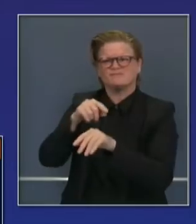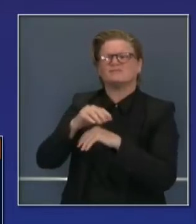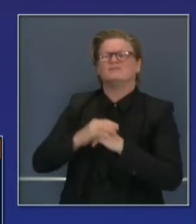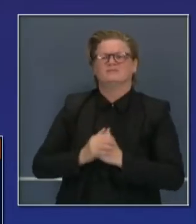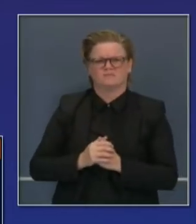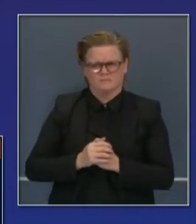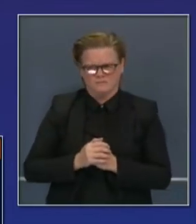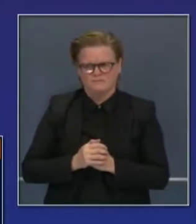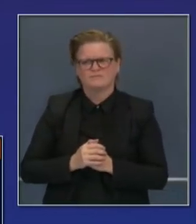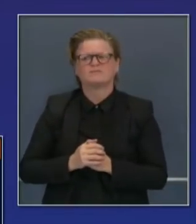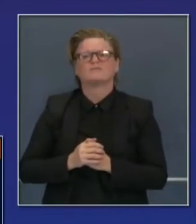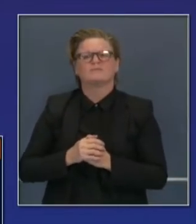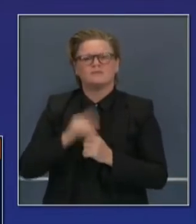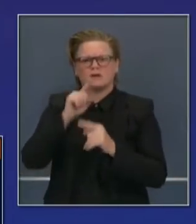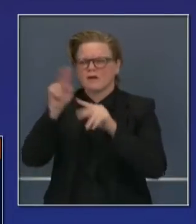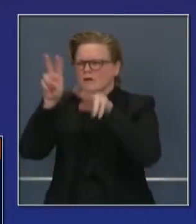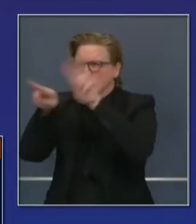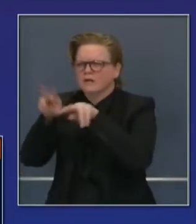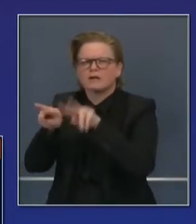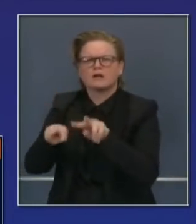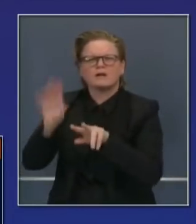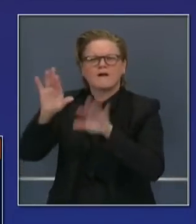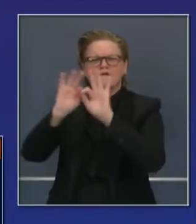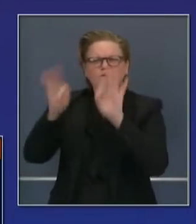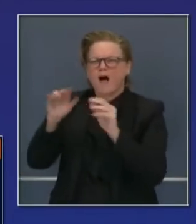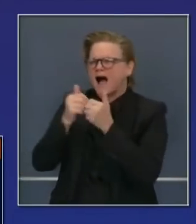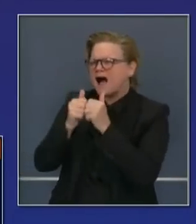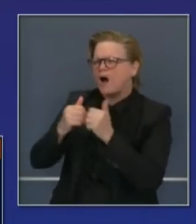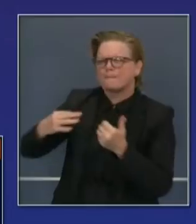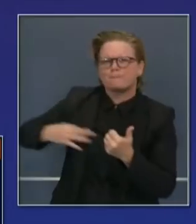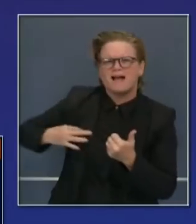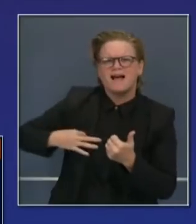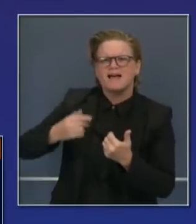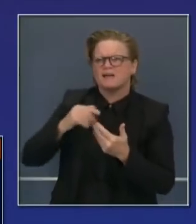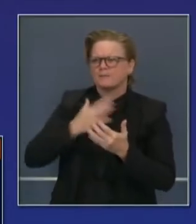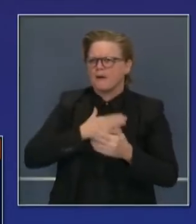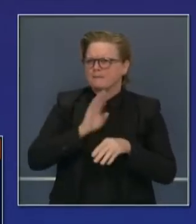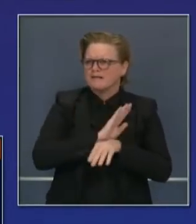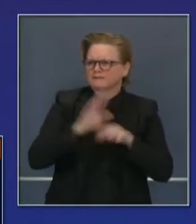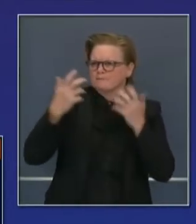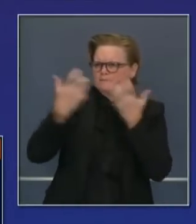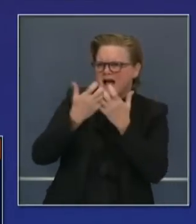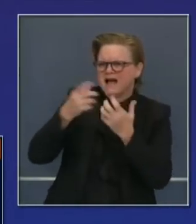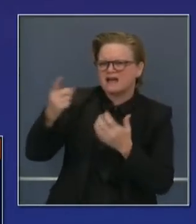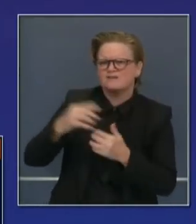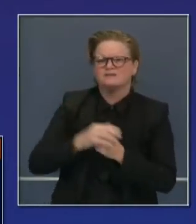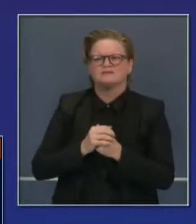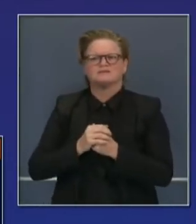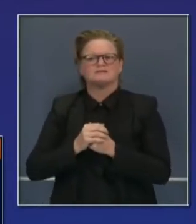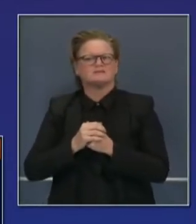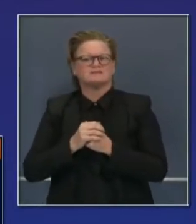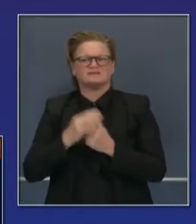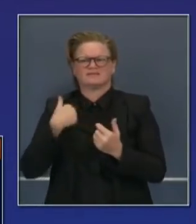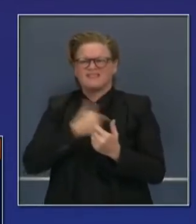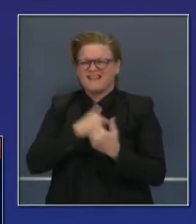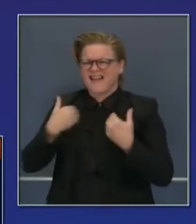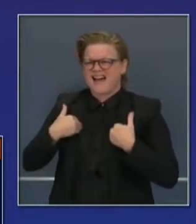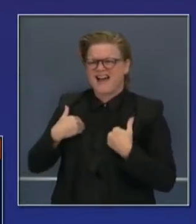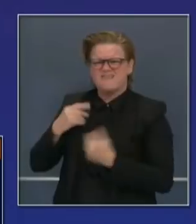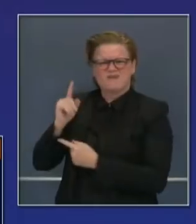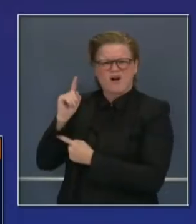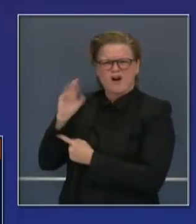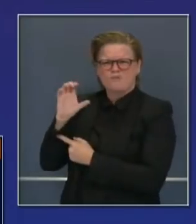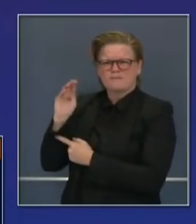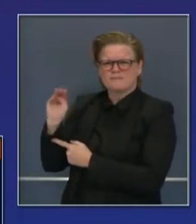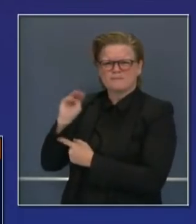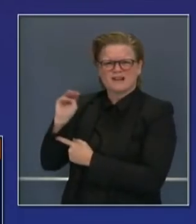covid19.ca.gov website to learn more about how they can take advantage of this $100 million hiring tax credit. We